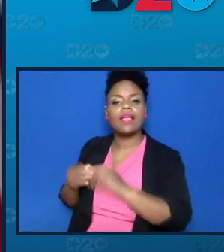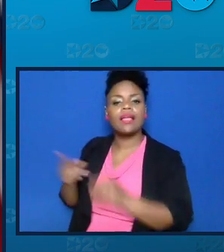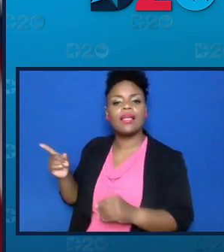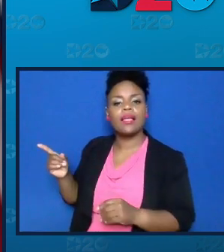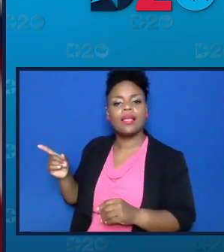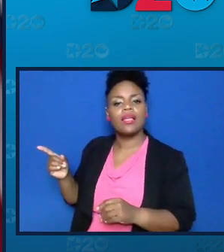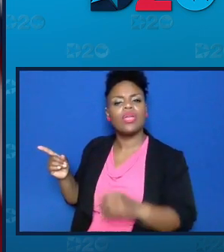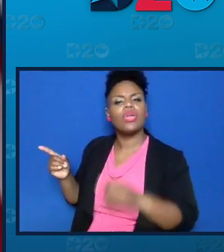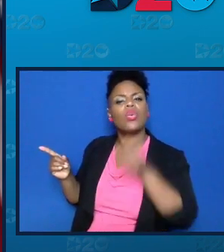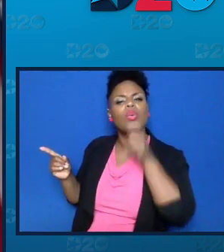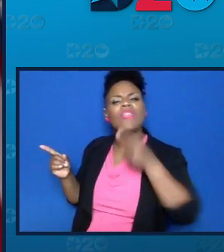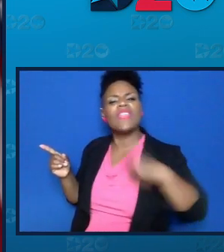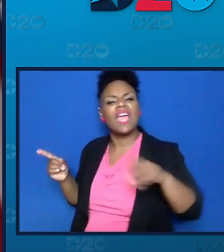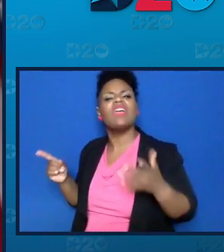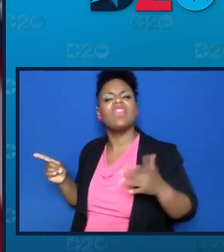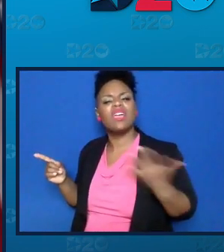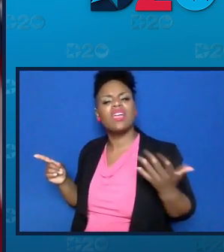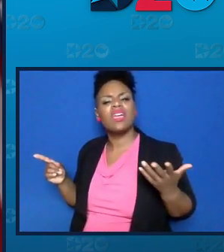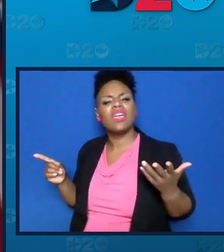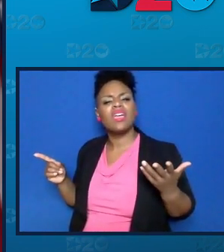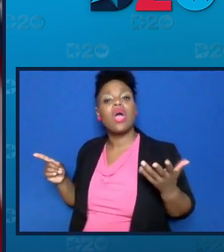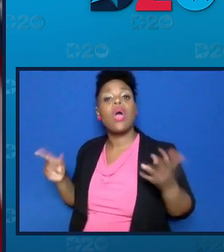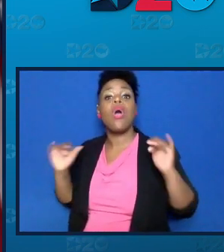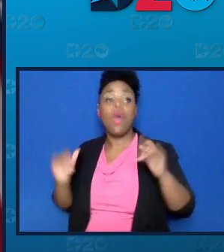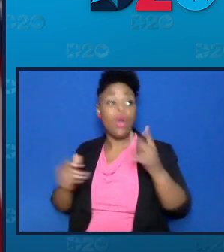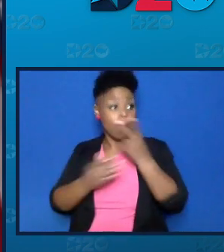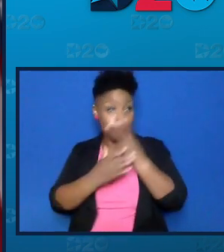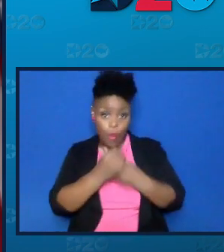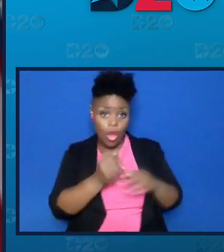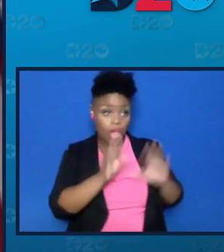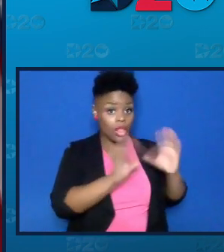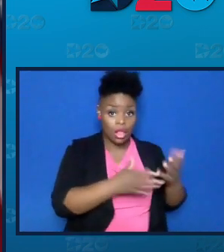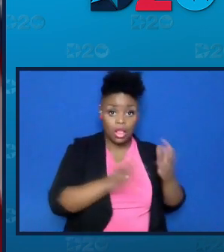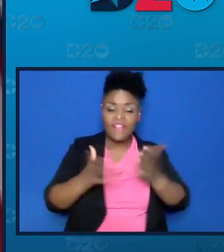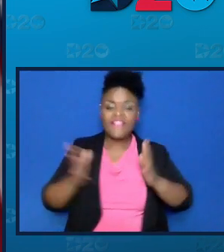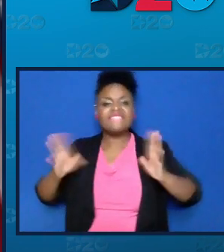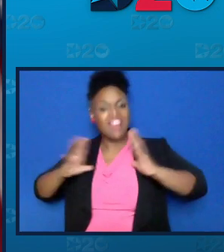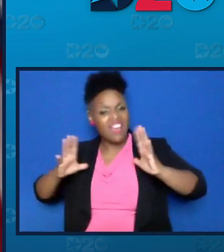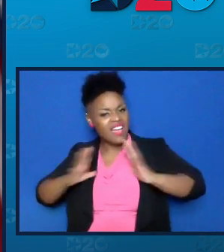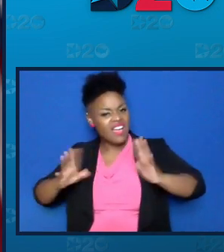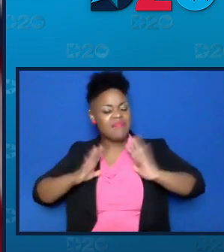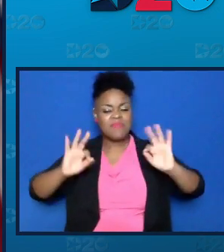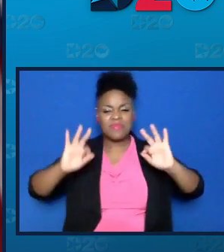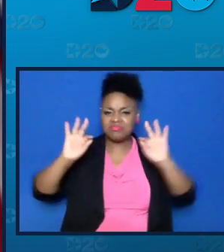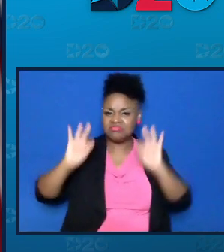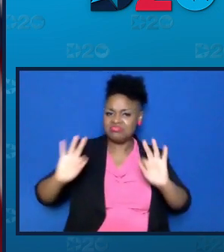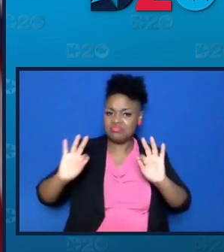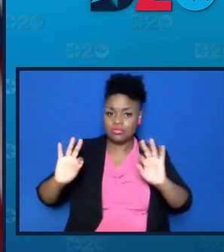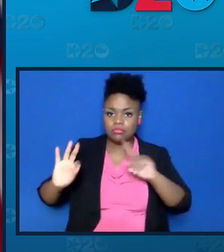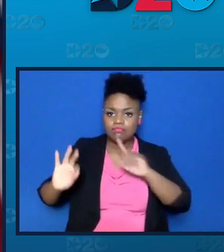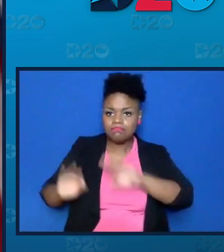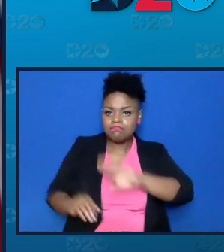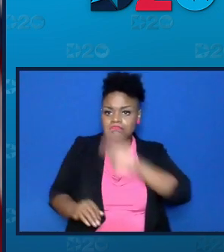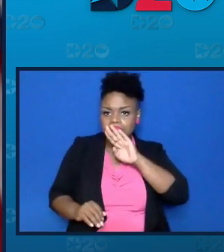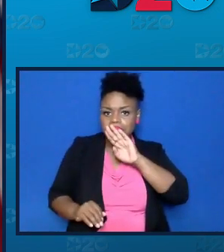fine people on both sides. It was a wake-up call for us as a country, and for me, a call to